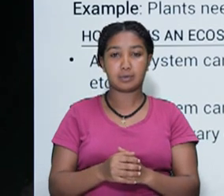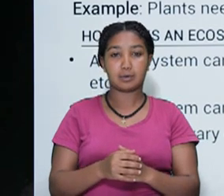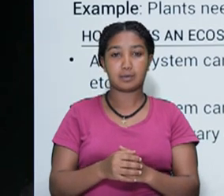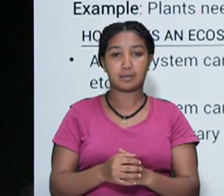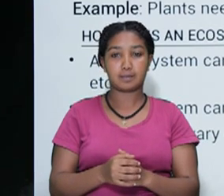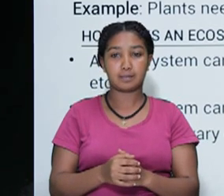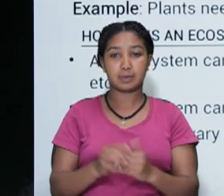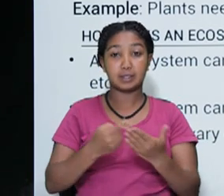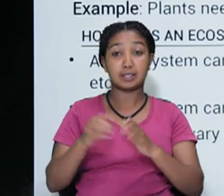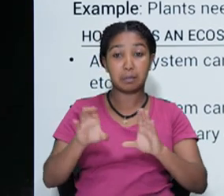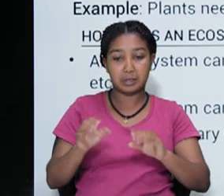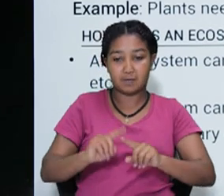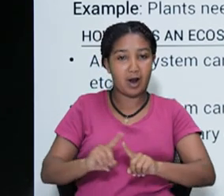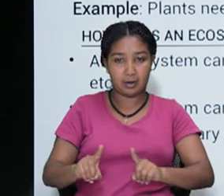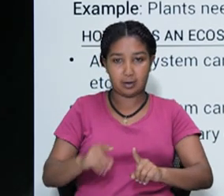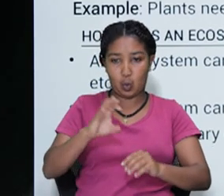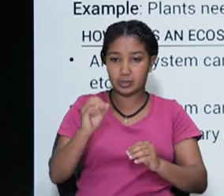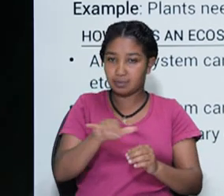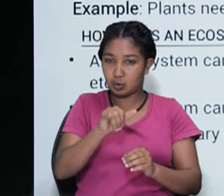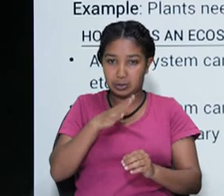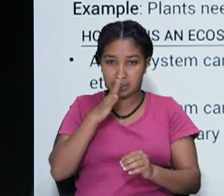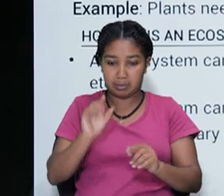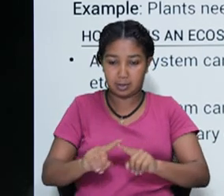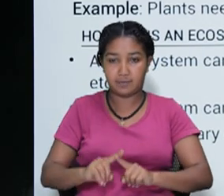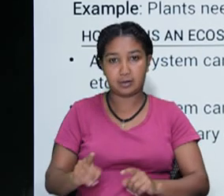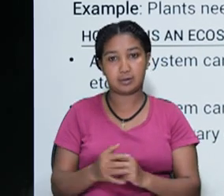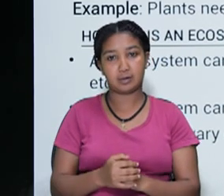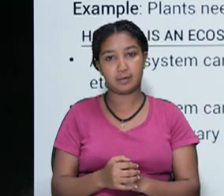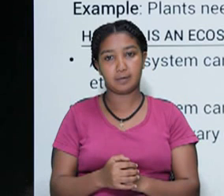makes vary the ecosystems.